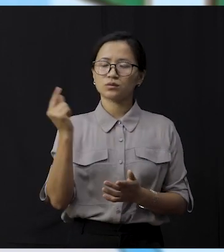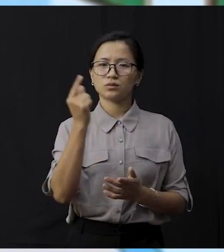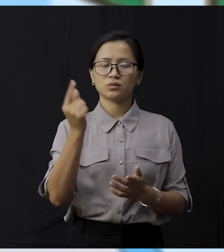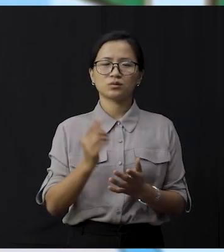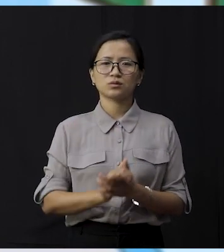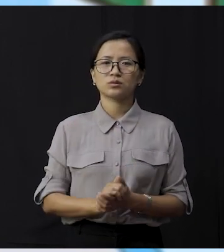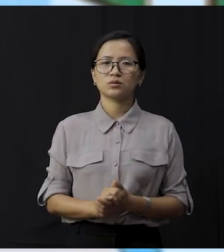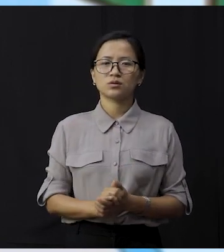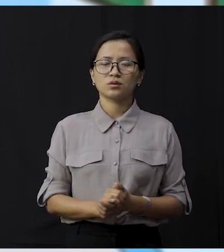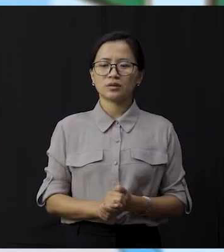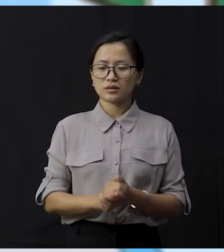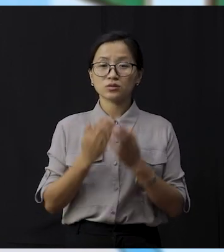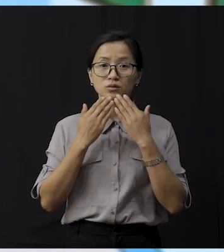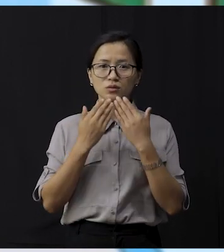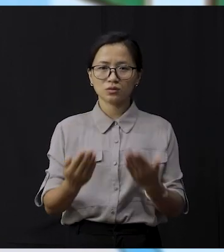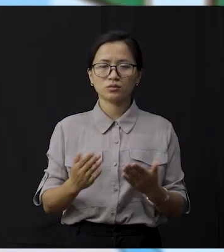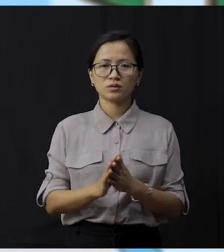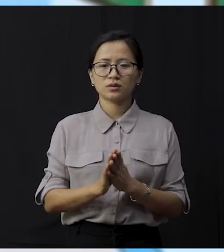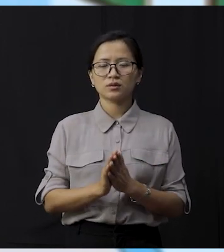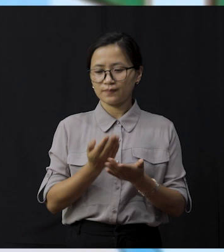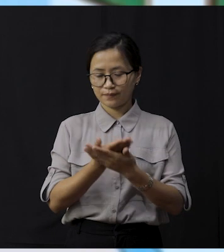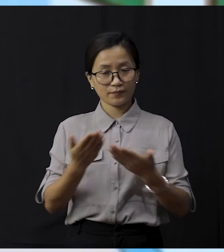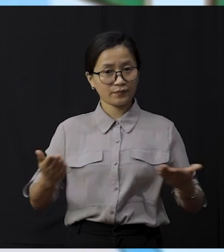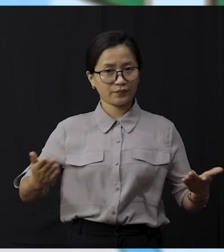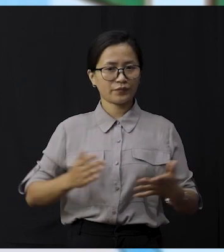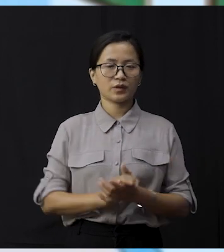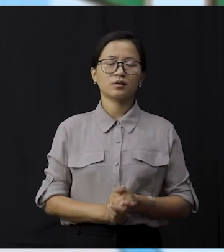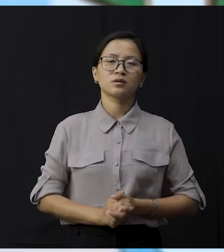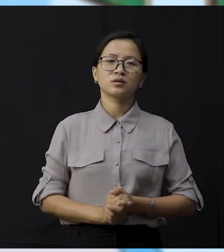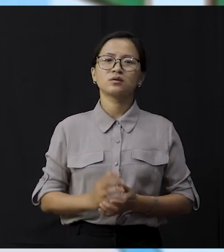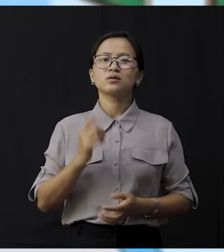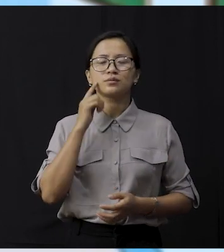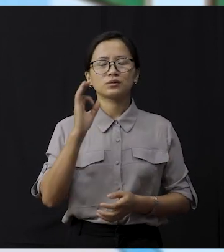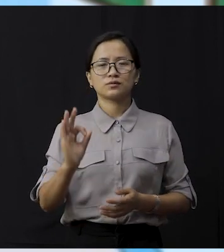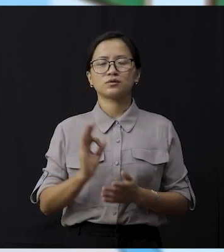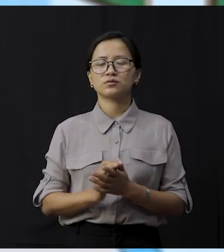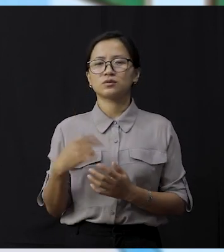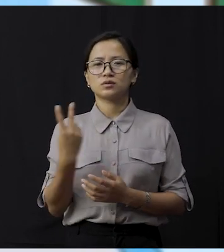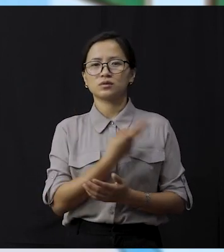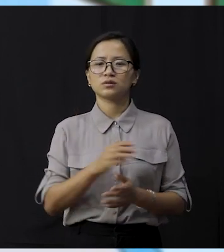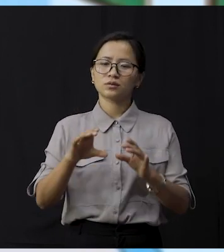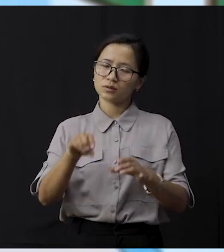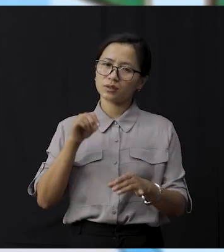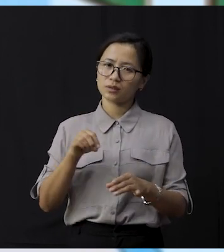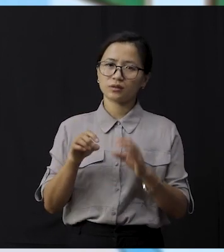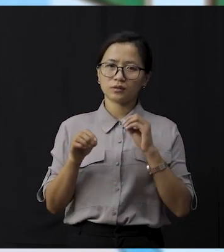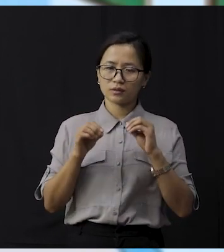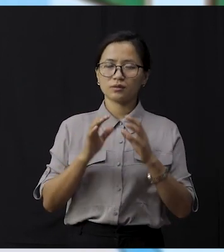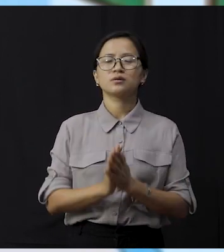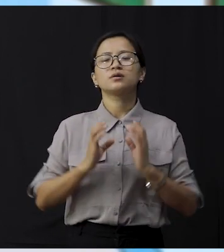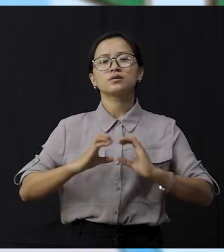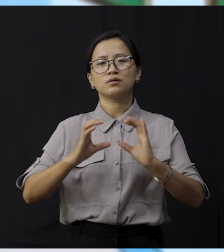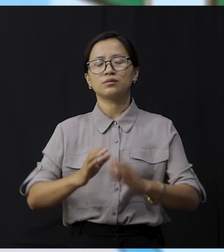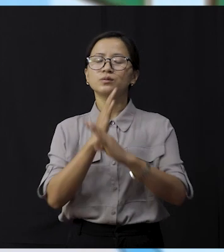use the school property, yes or no? So it is important for us that we should take care or we should